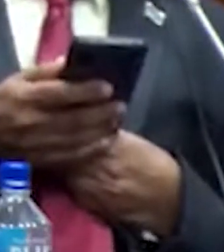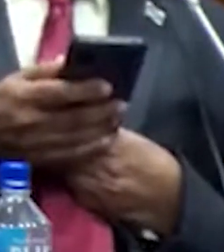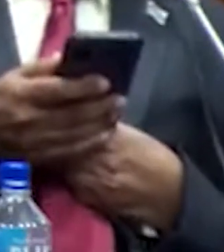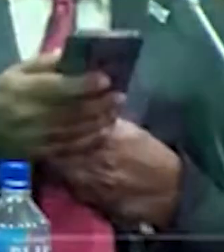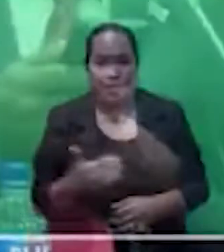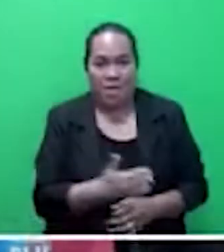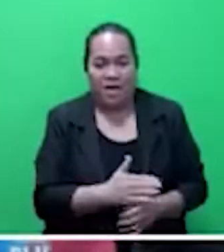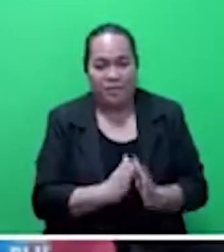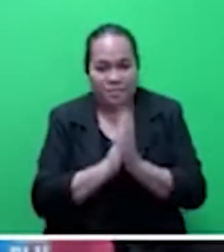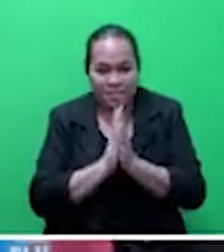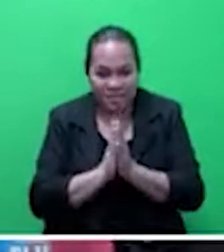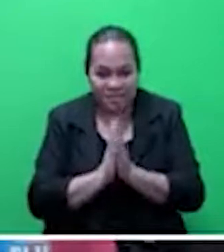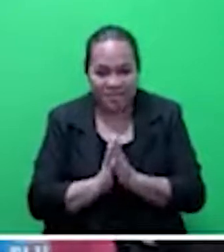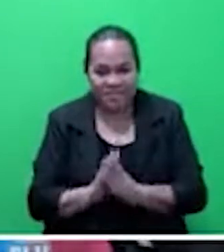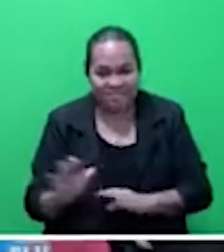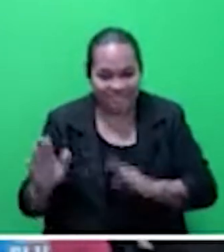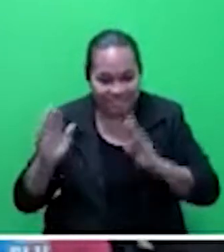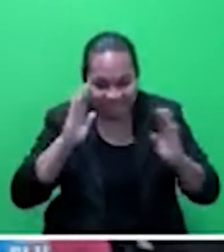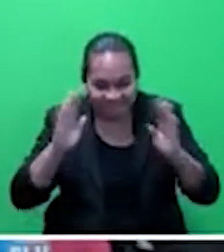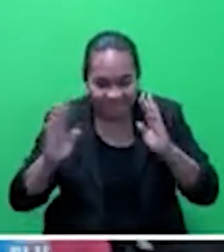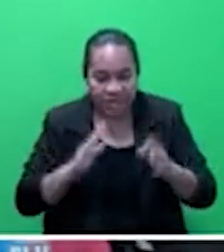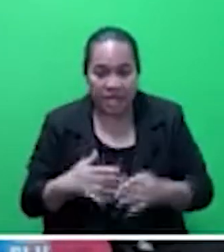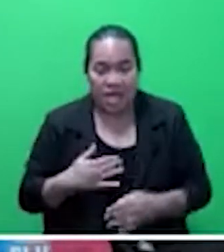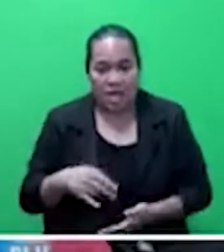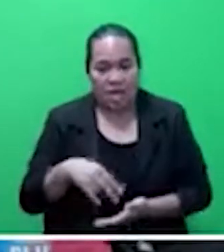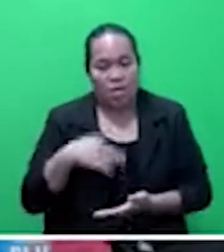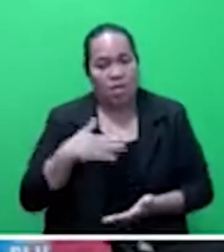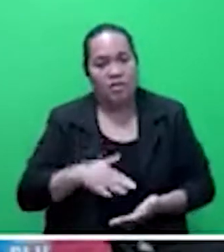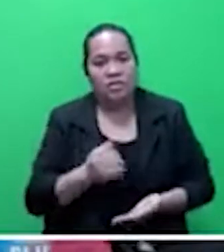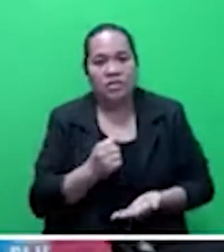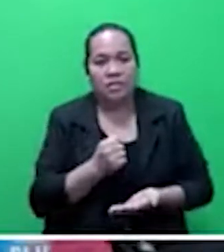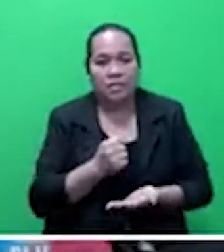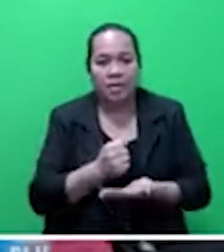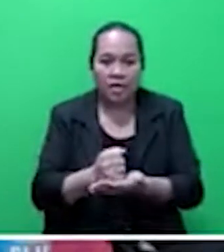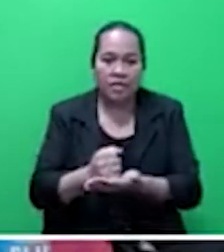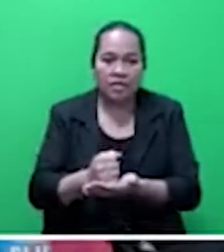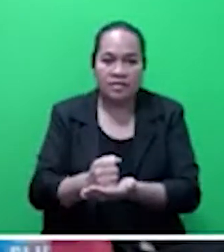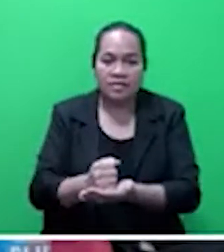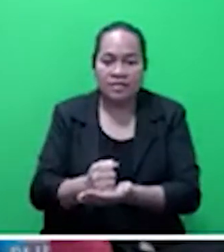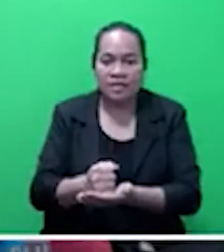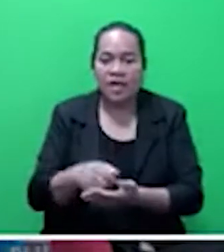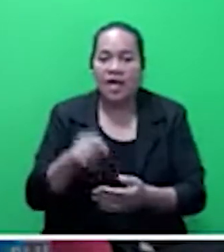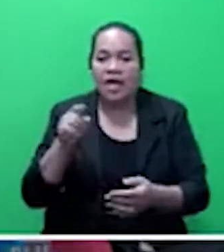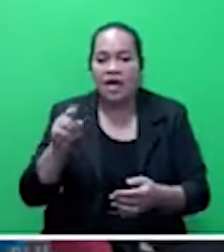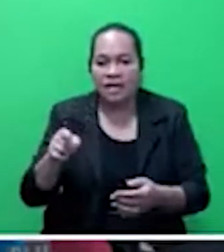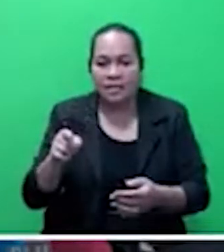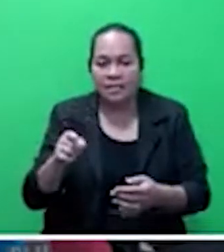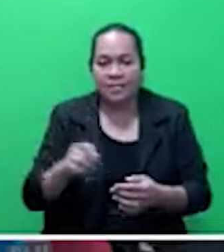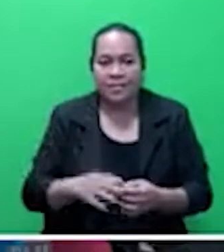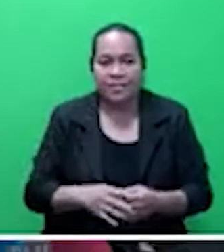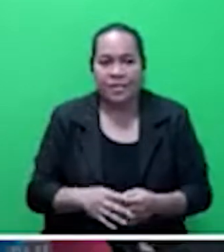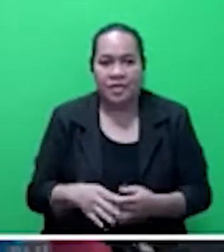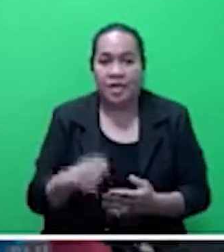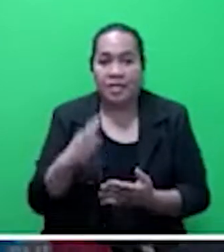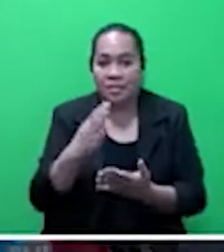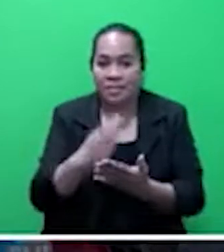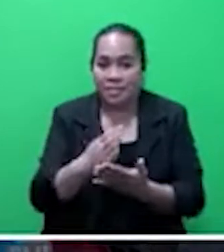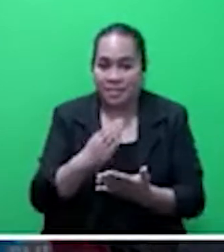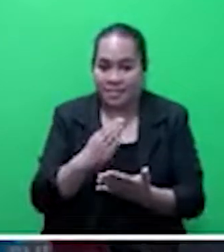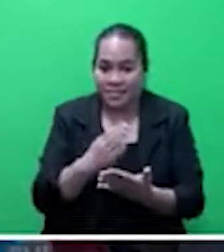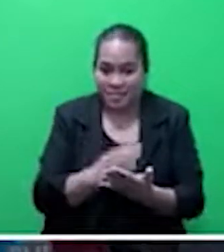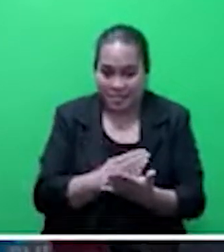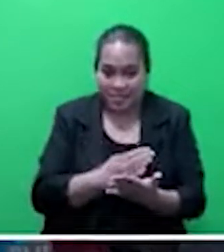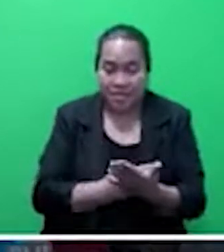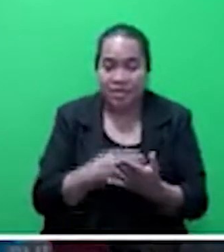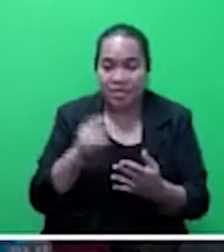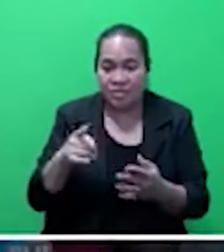and Namaskar. I stand here today to support the motion by the Attorney General and Minister of Economy on